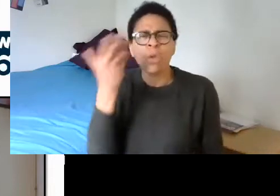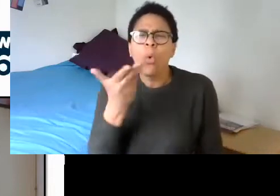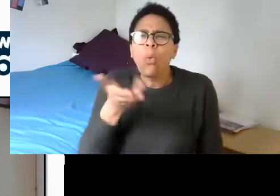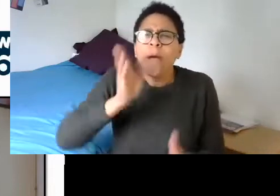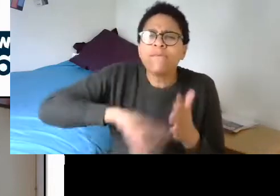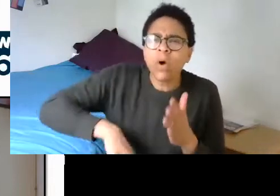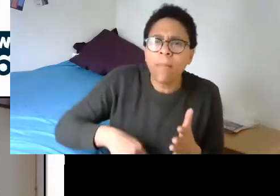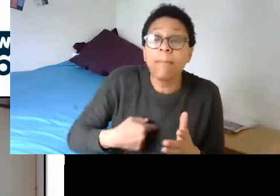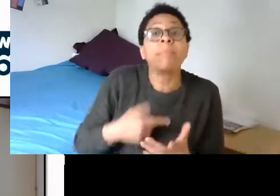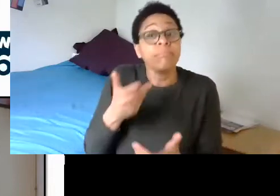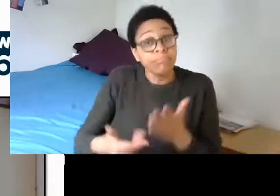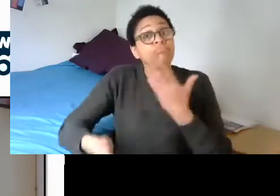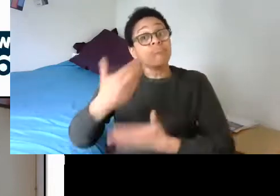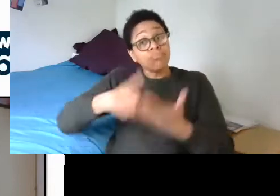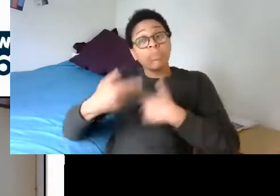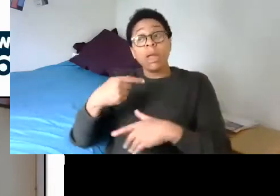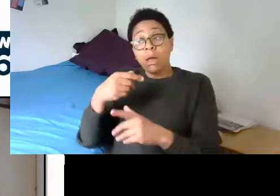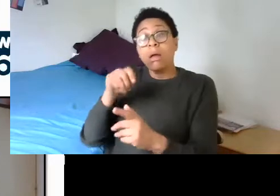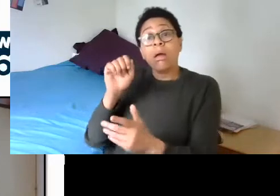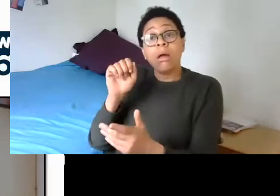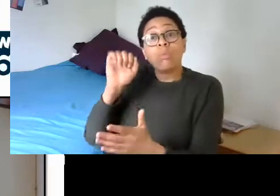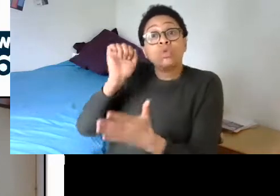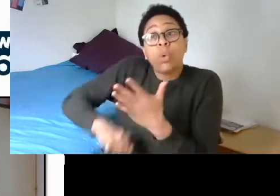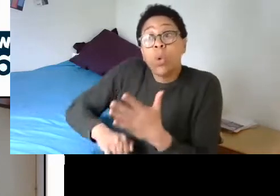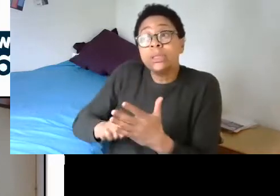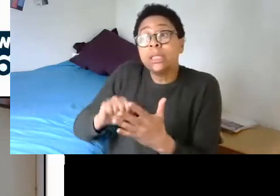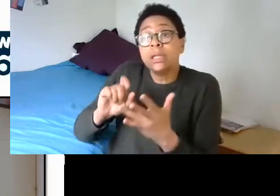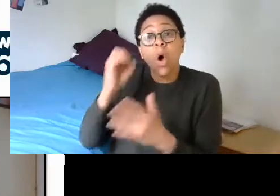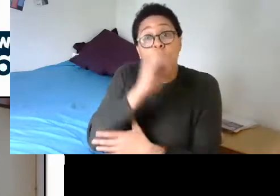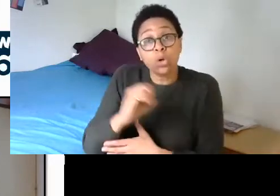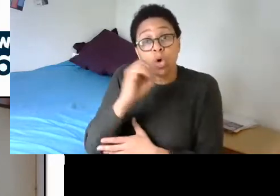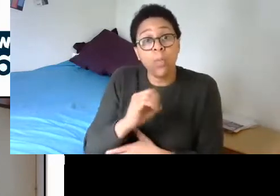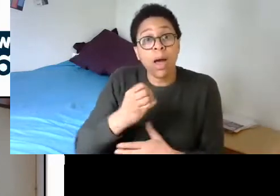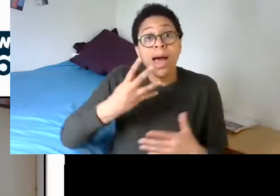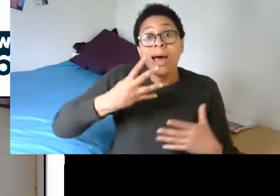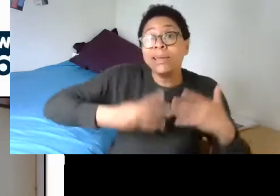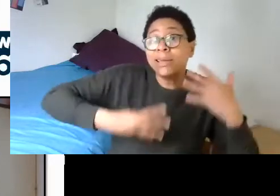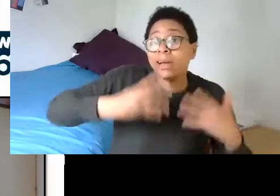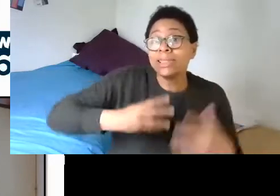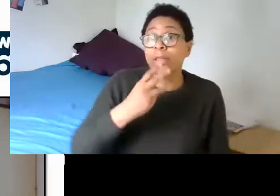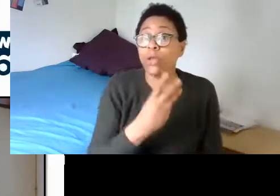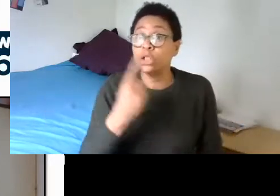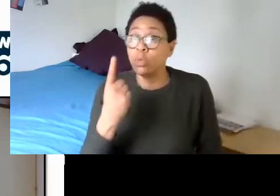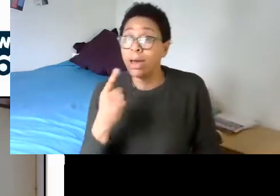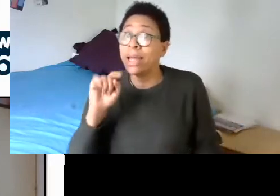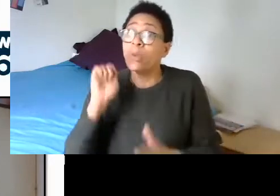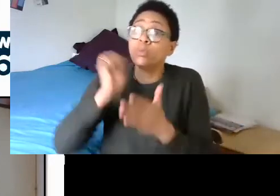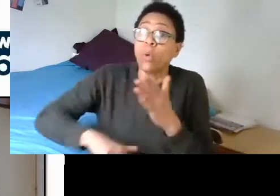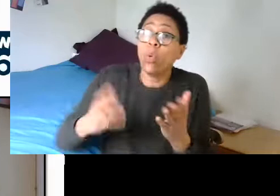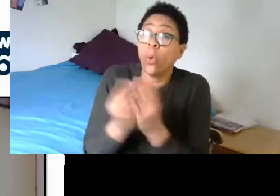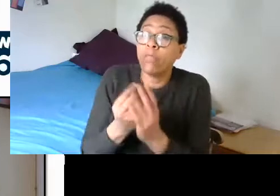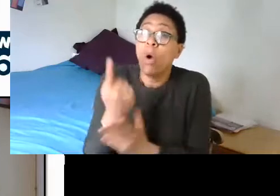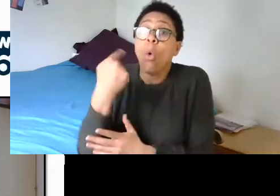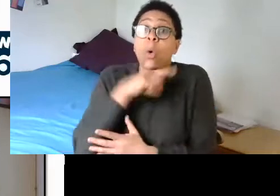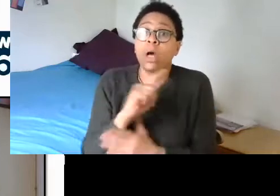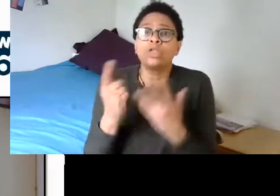down to an auction house in October 1931. This book was actually bought with 100 other books. And actually,